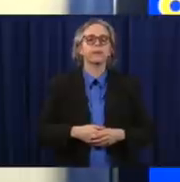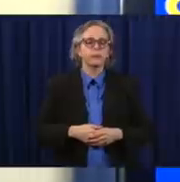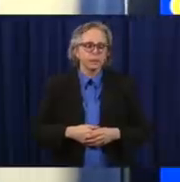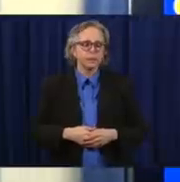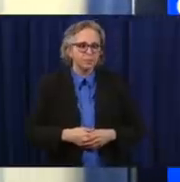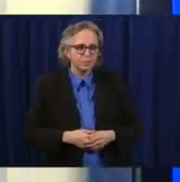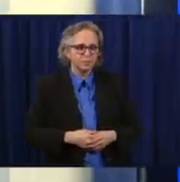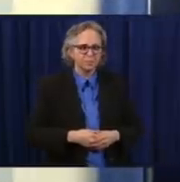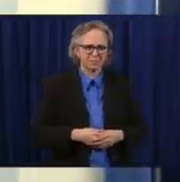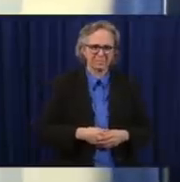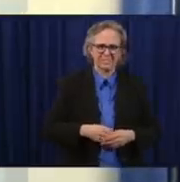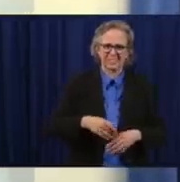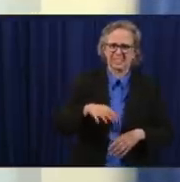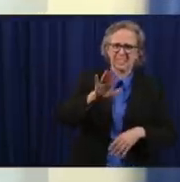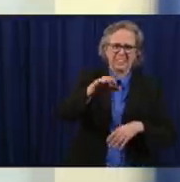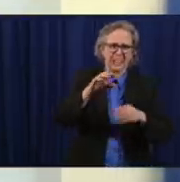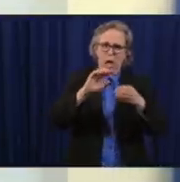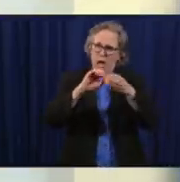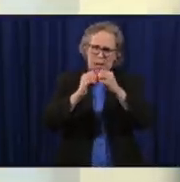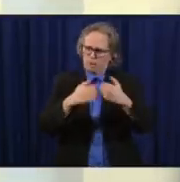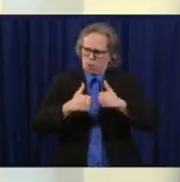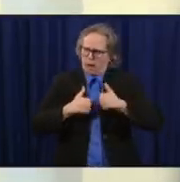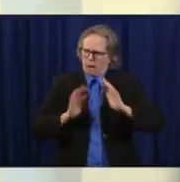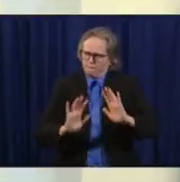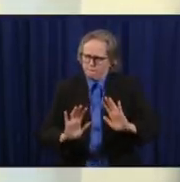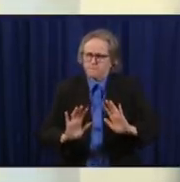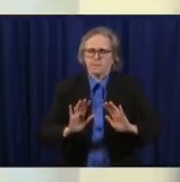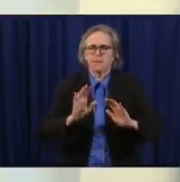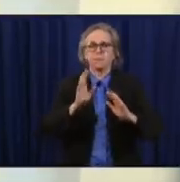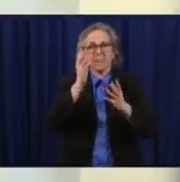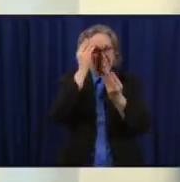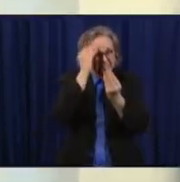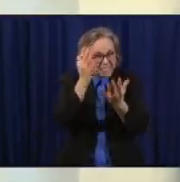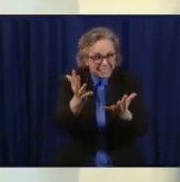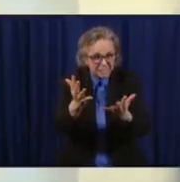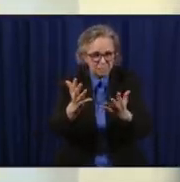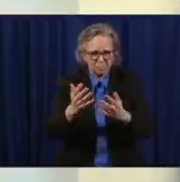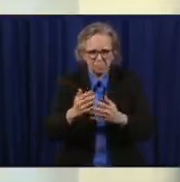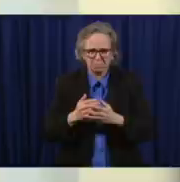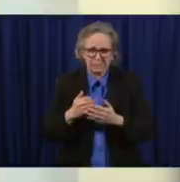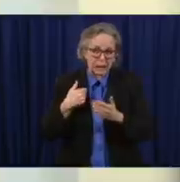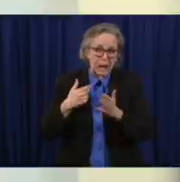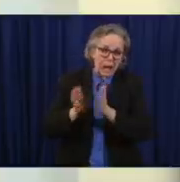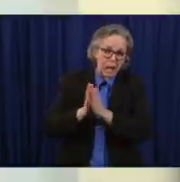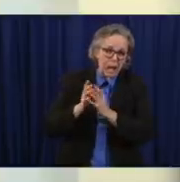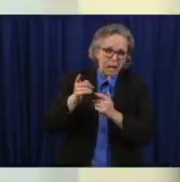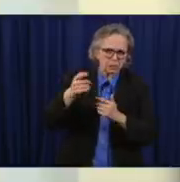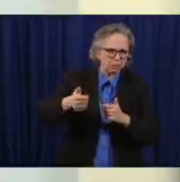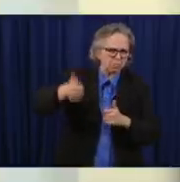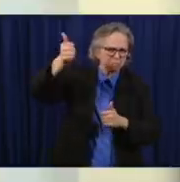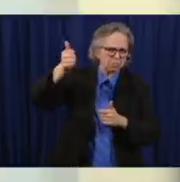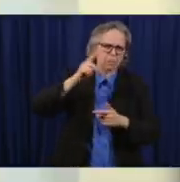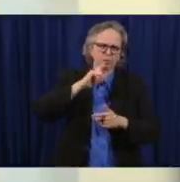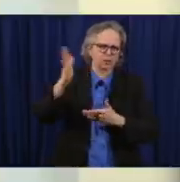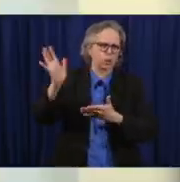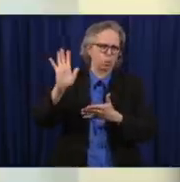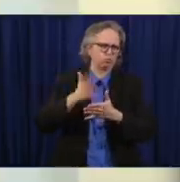any of the numbers with me, but we can certainly get that or from the director. And I